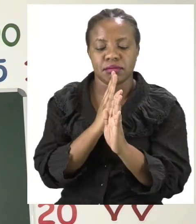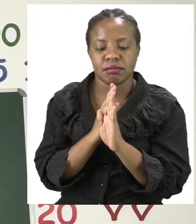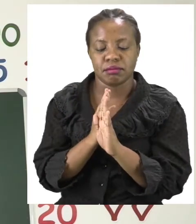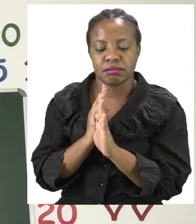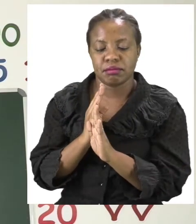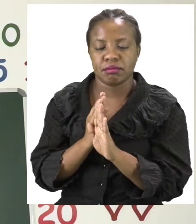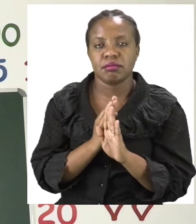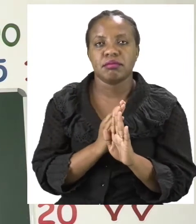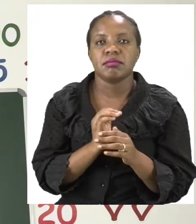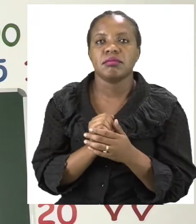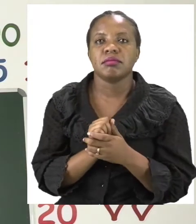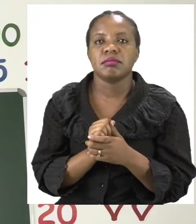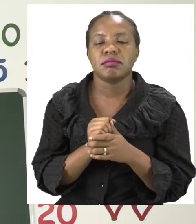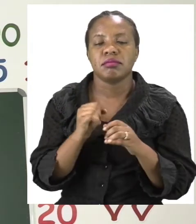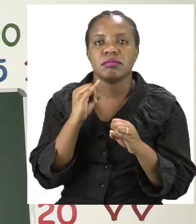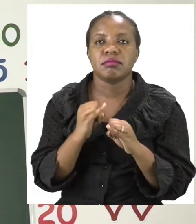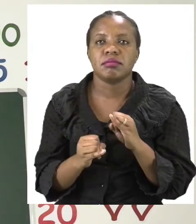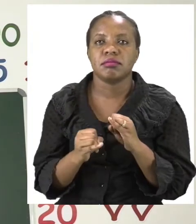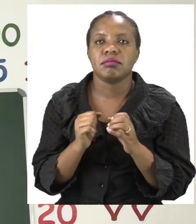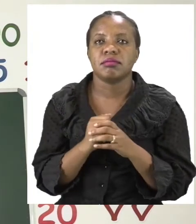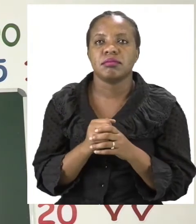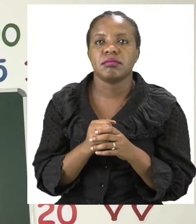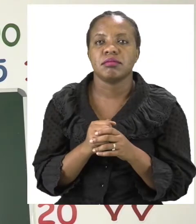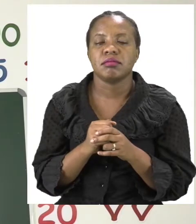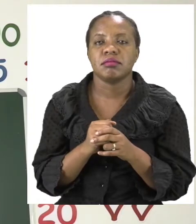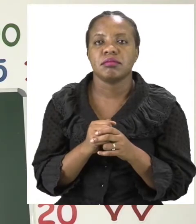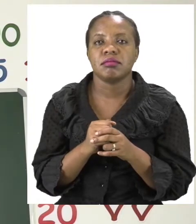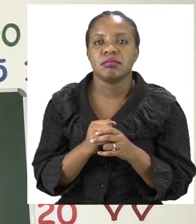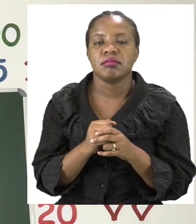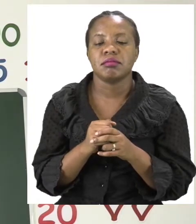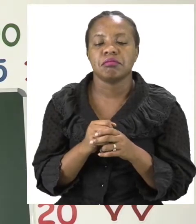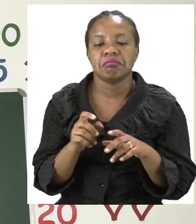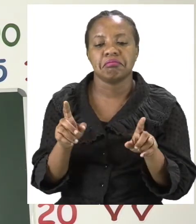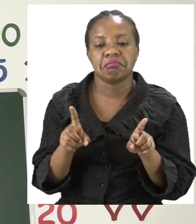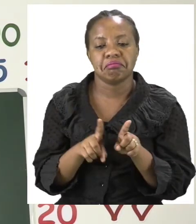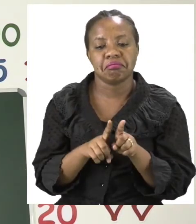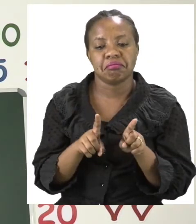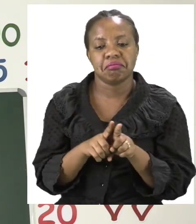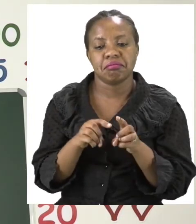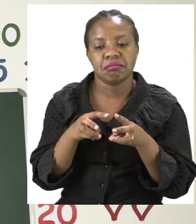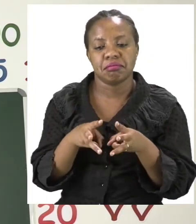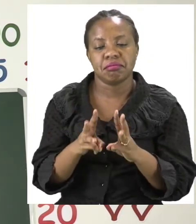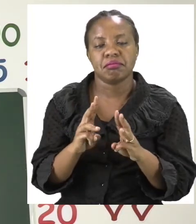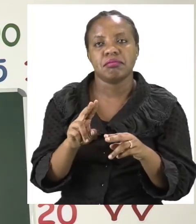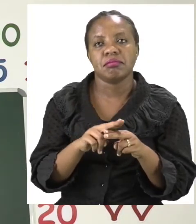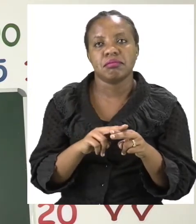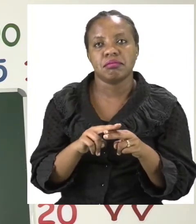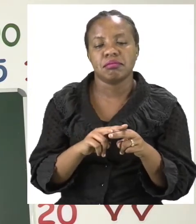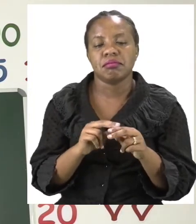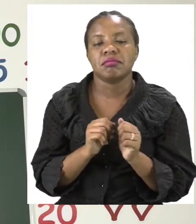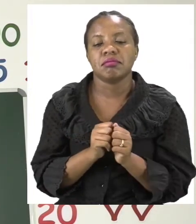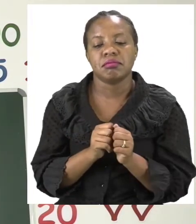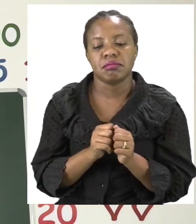tens. The last one is also going to be the same way. We start with our